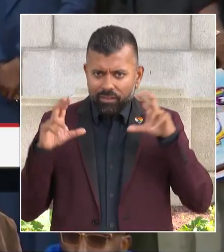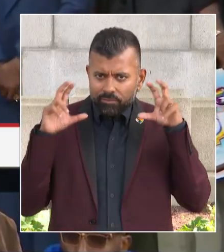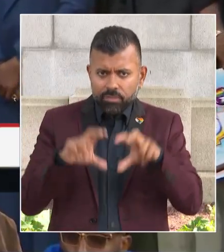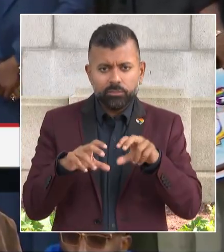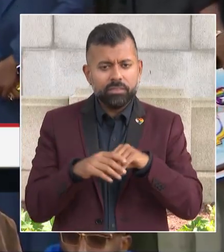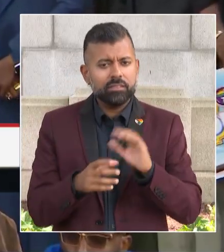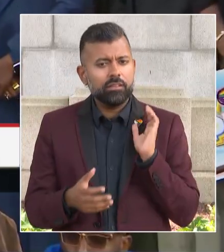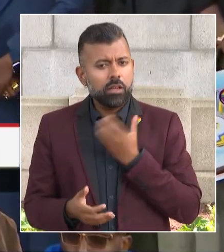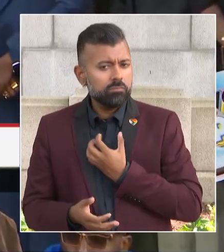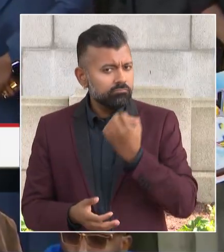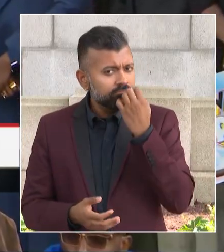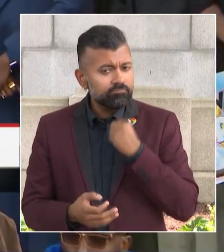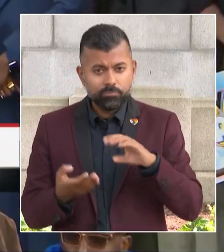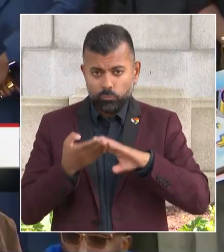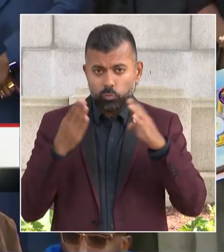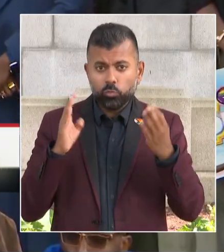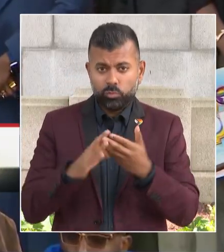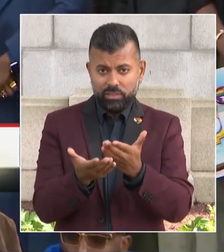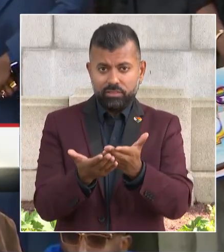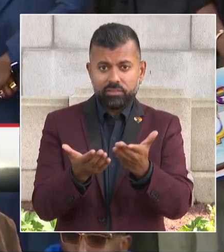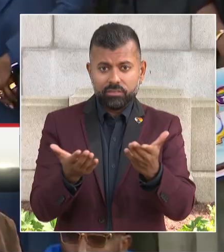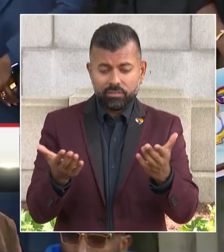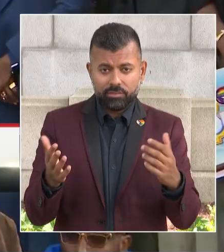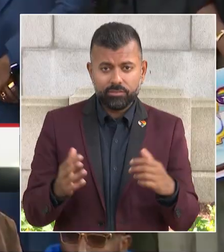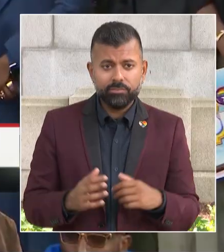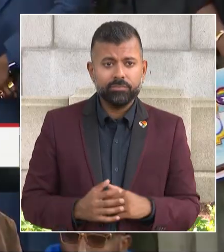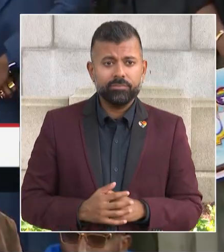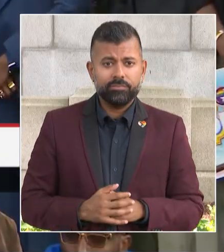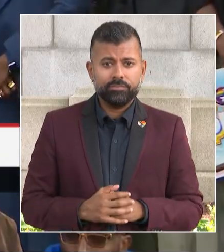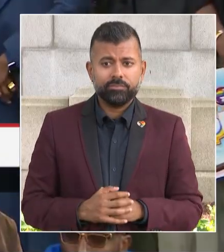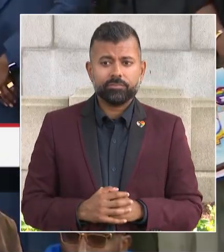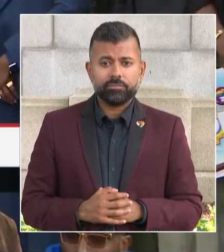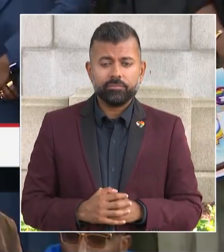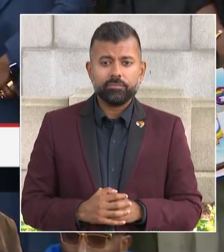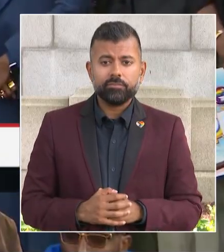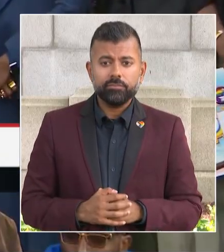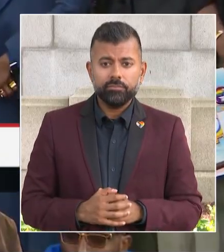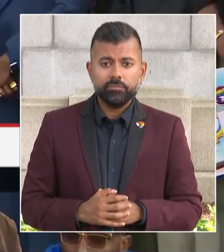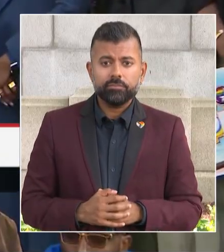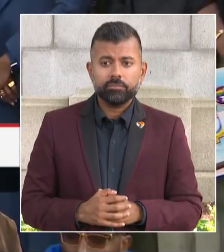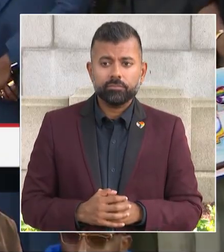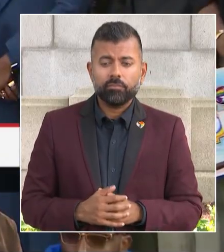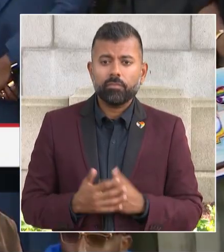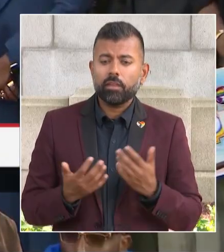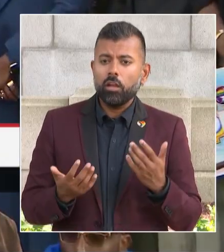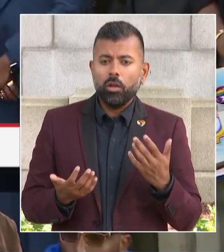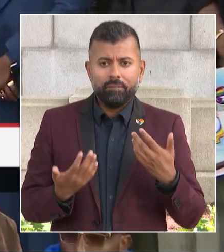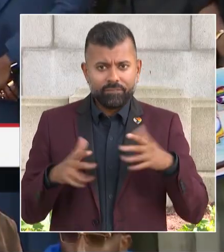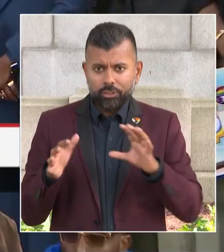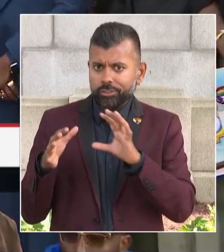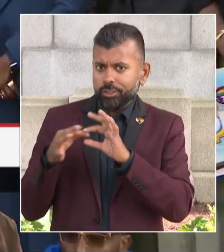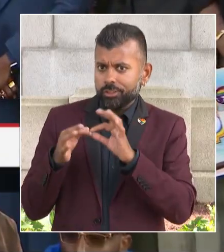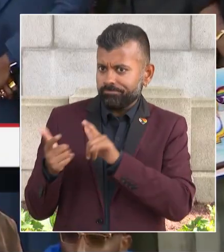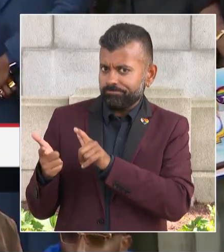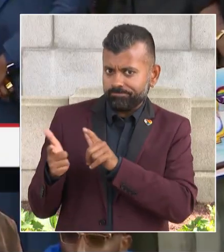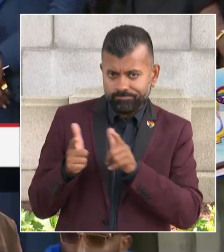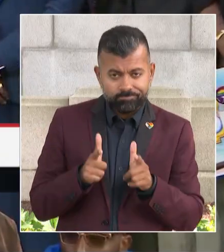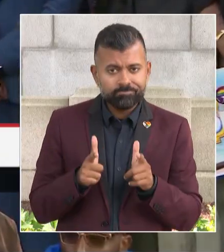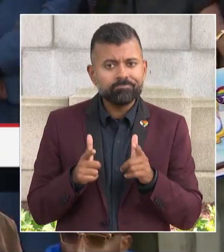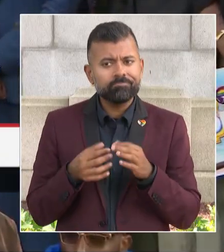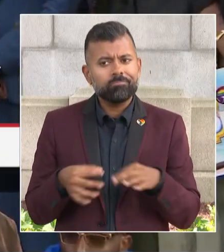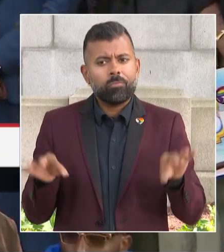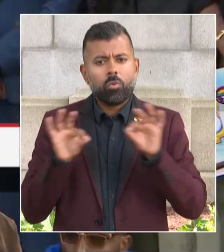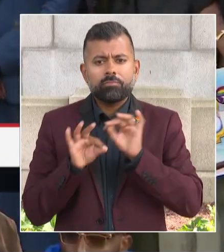share. As has already been said, we are here to celebrate, but we're also here to